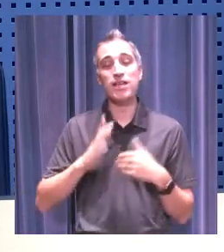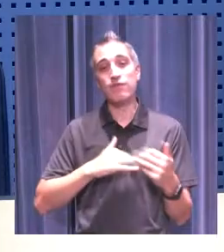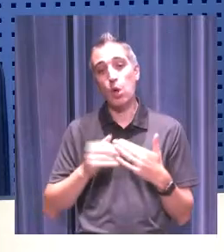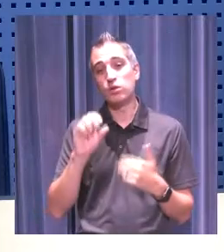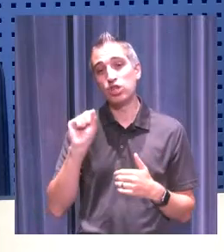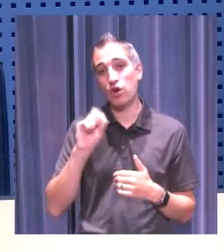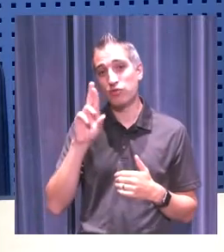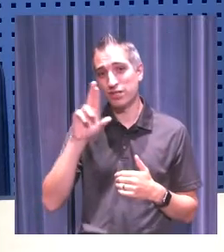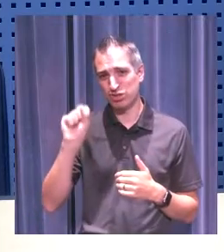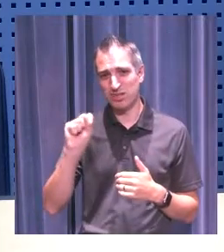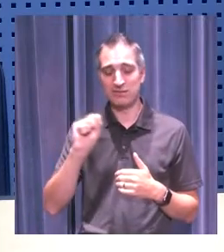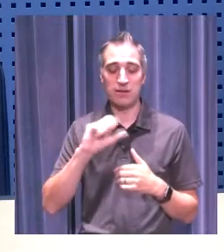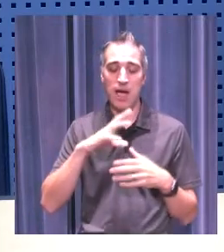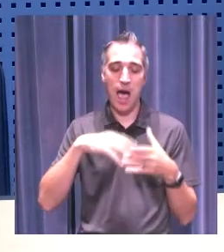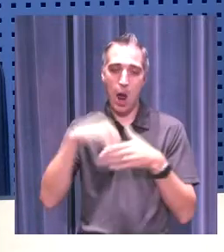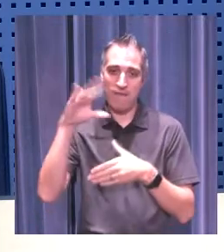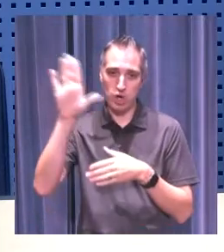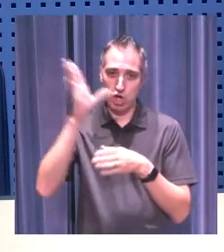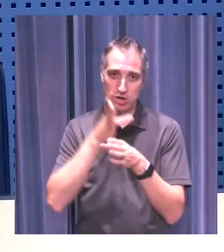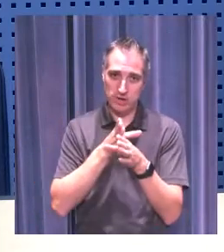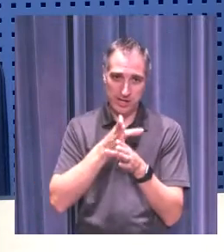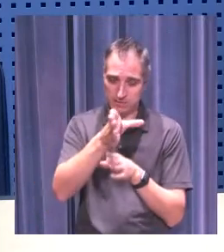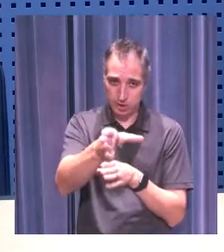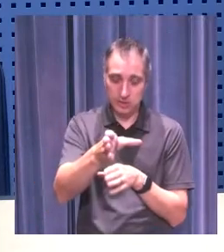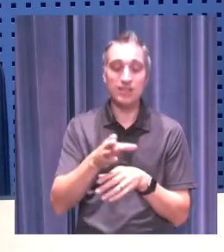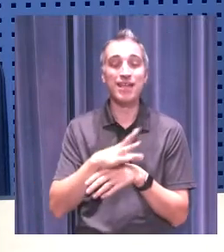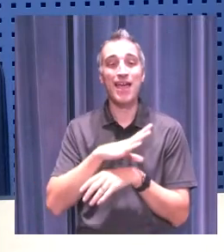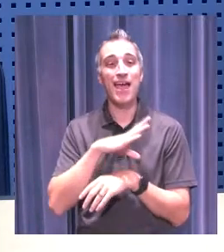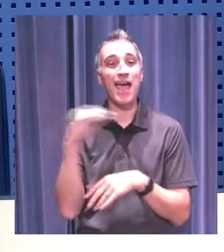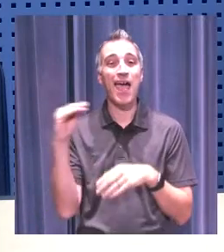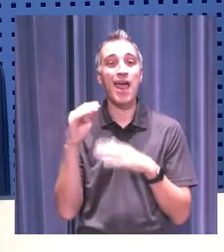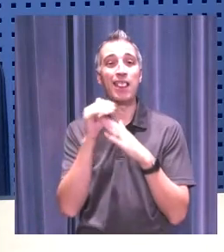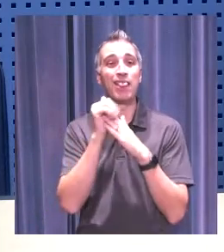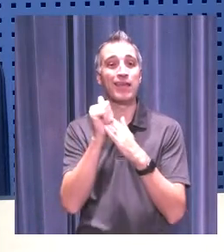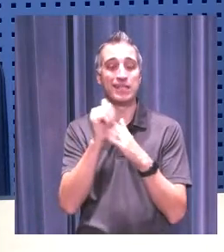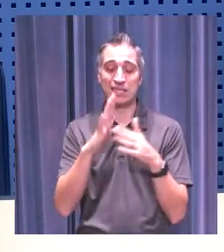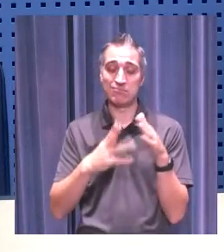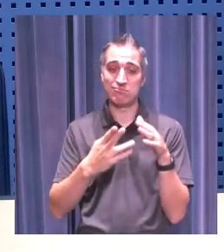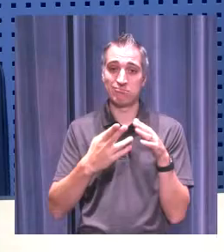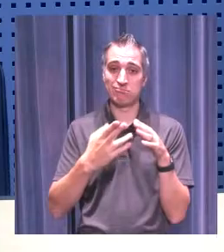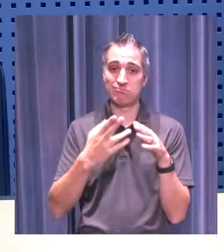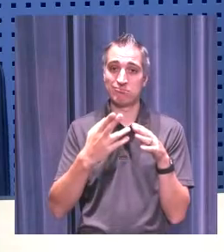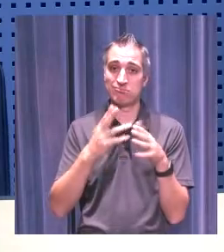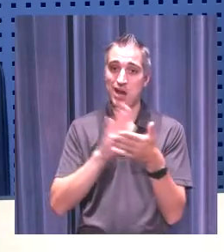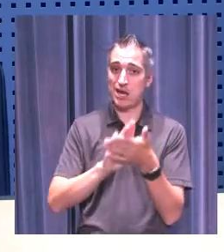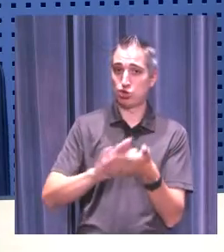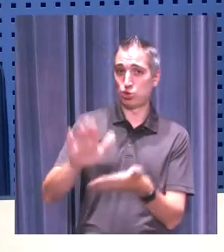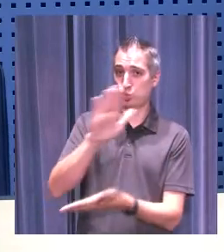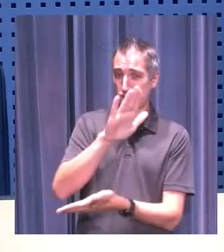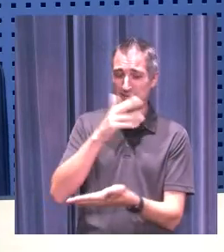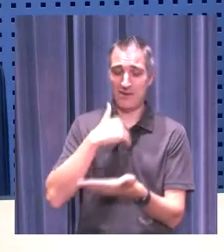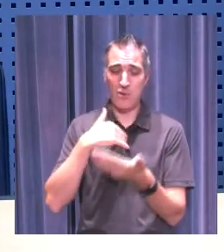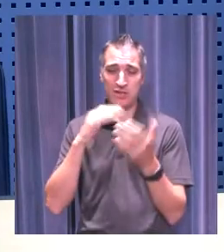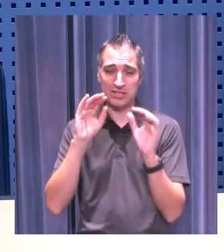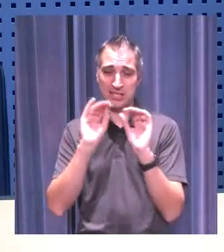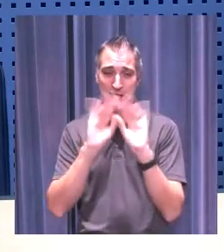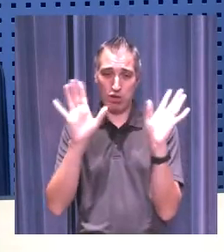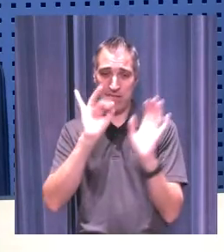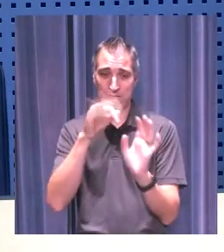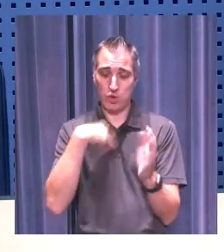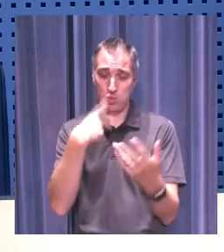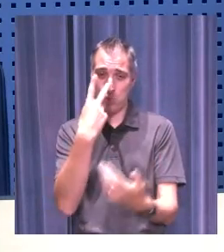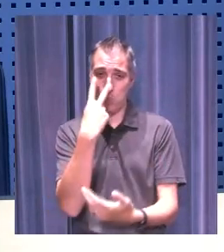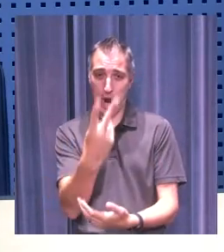is clearly out of her area of expertise in leading an institution of higher learning, which was evident if you watched her